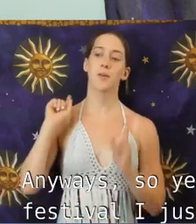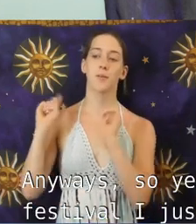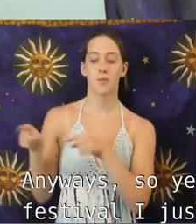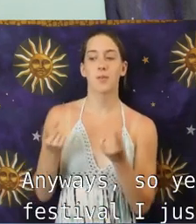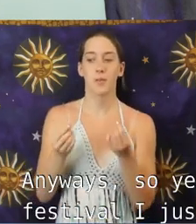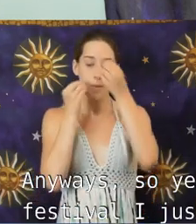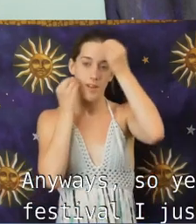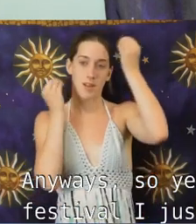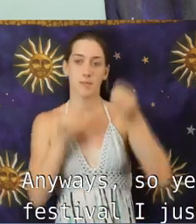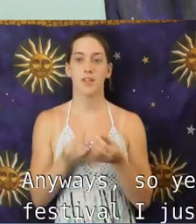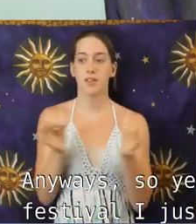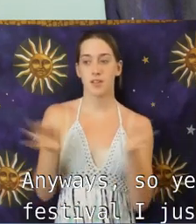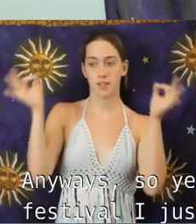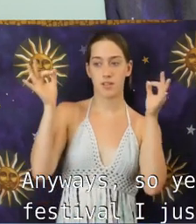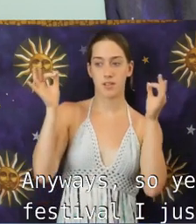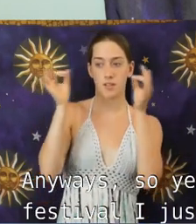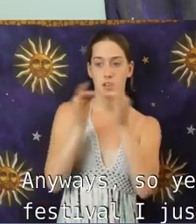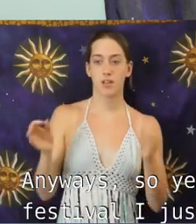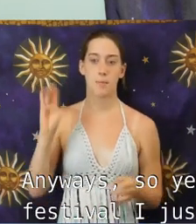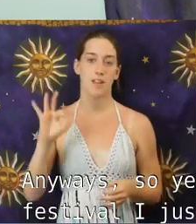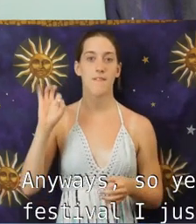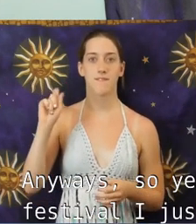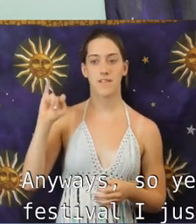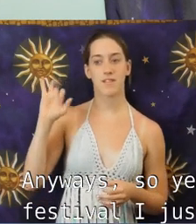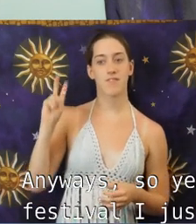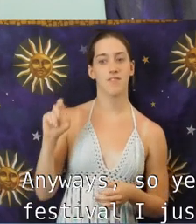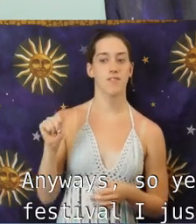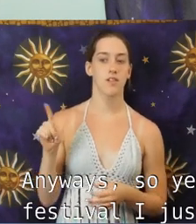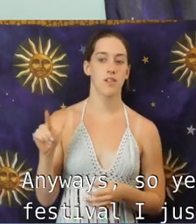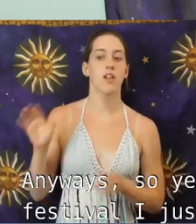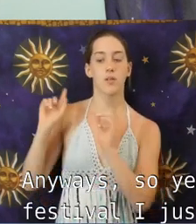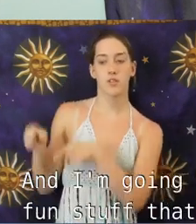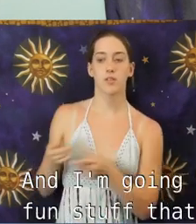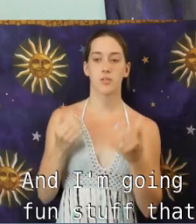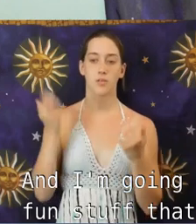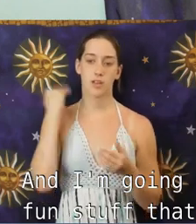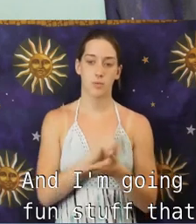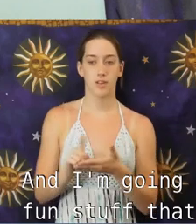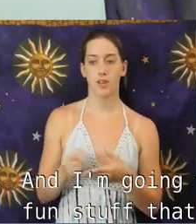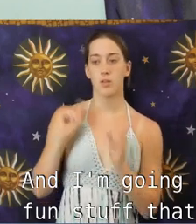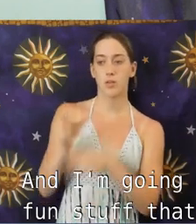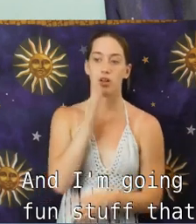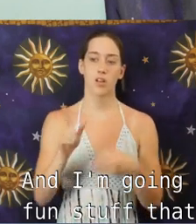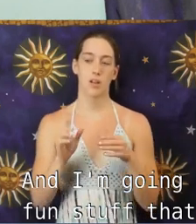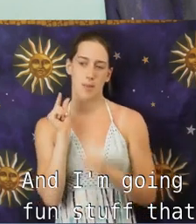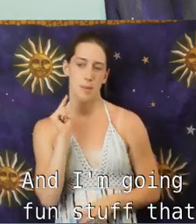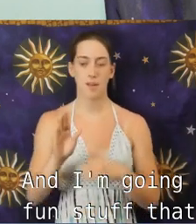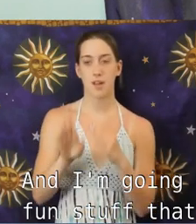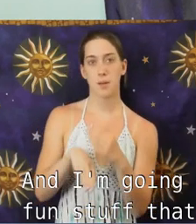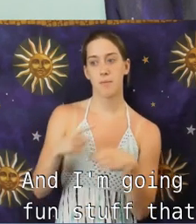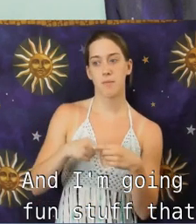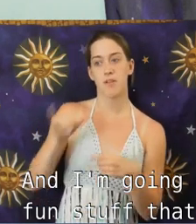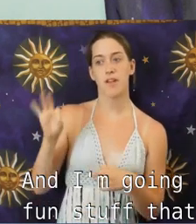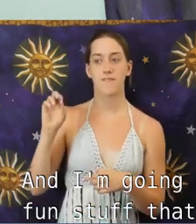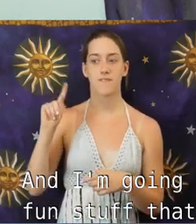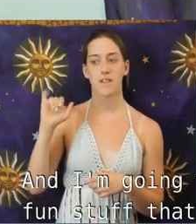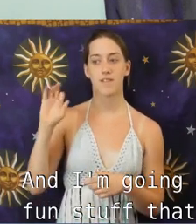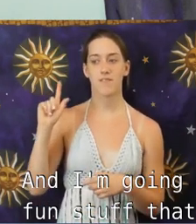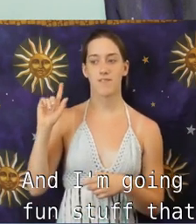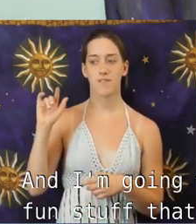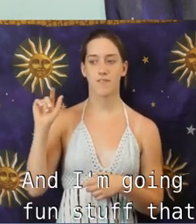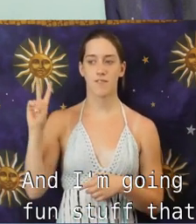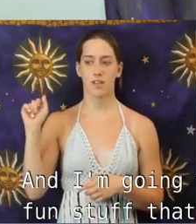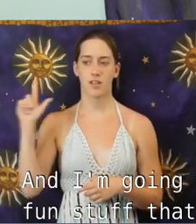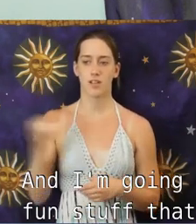Anyways, so yeah, I'm going to be doing makeup today inspired by the festival I just went to recently. And I'm going to talk a little bit about that festival and some fun stuff that